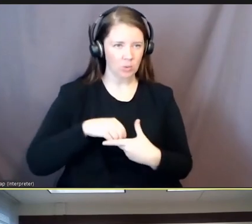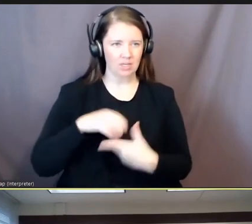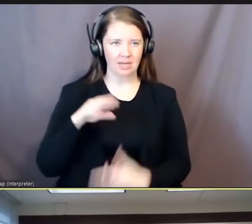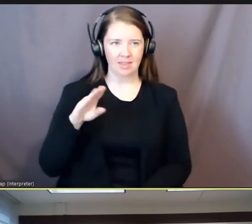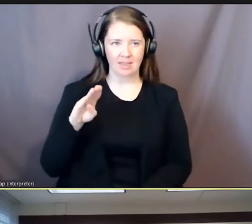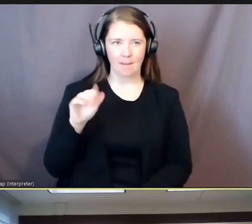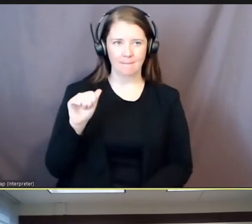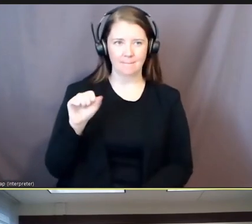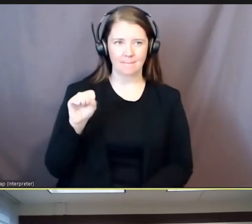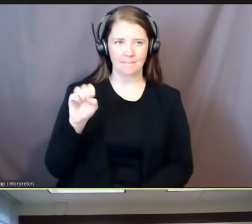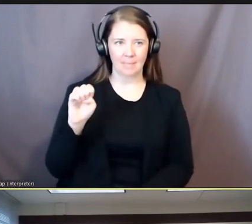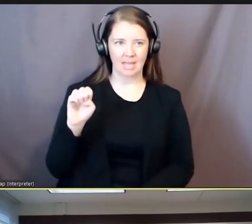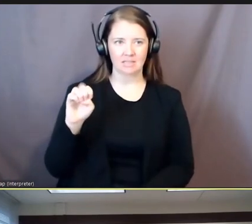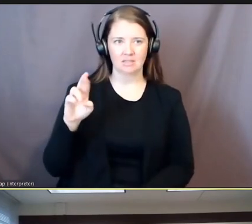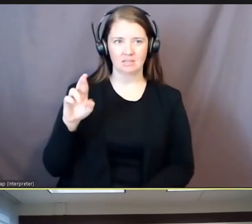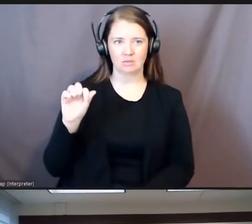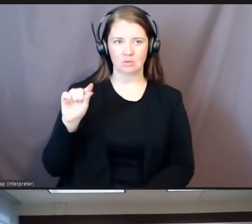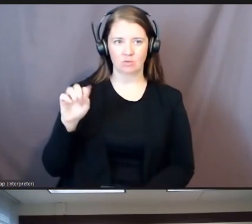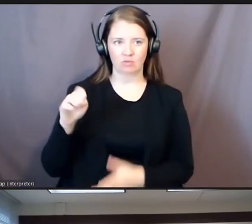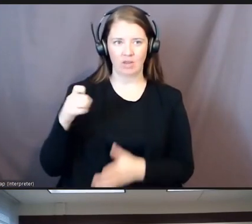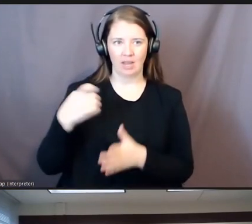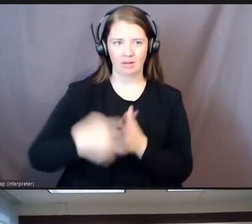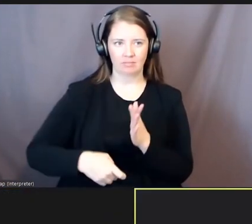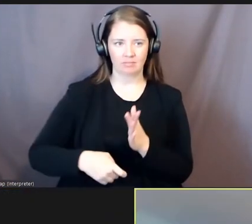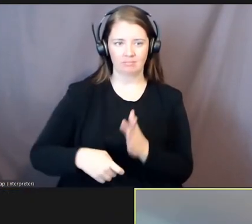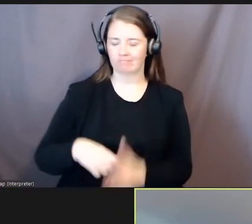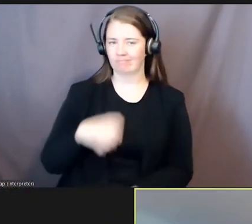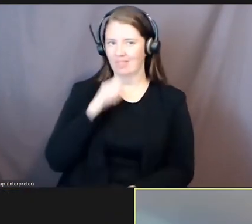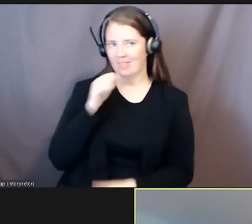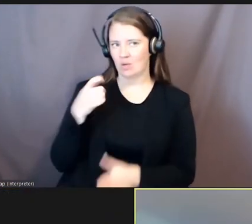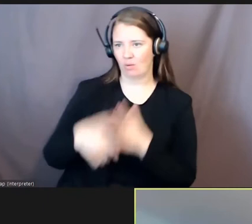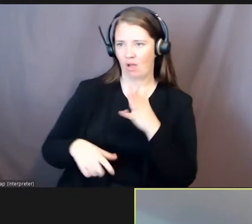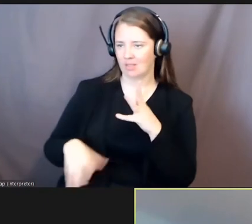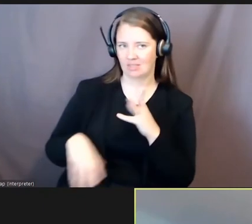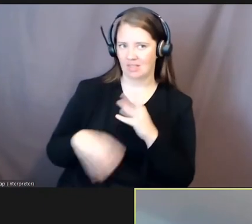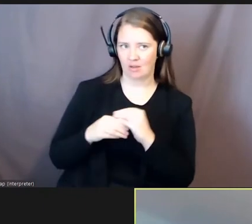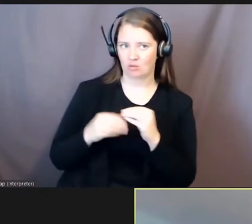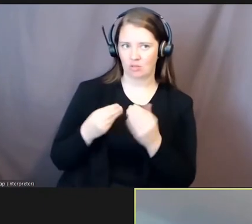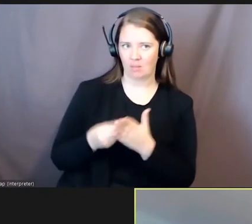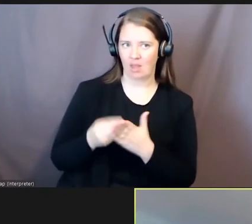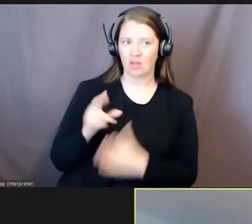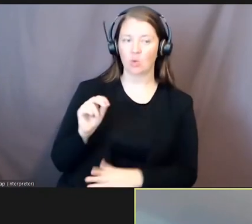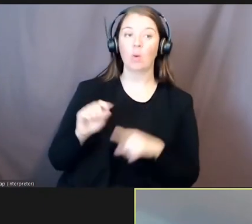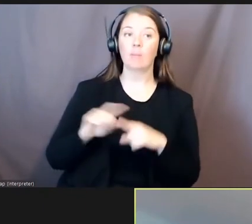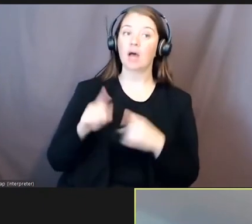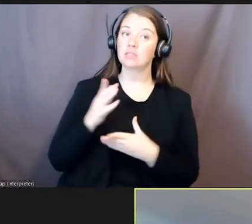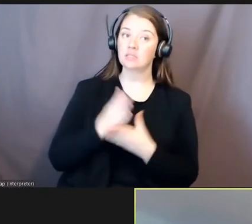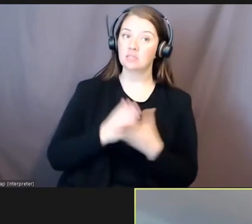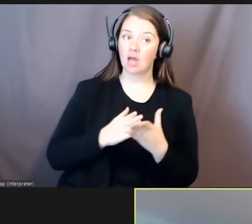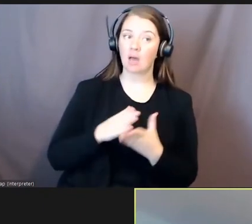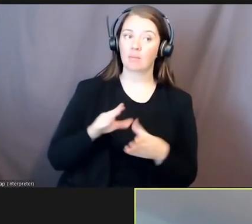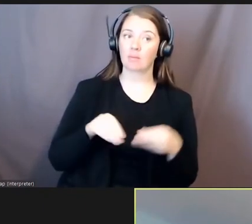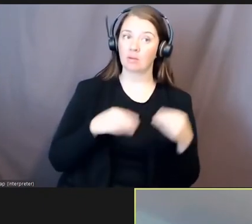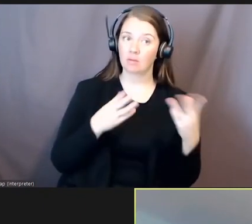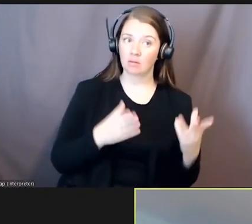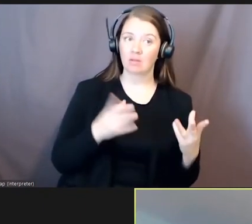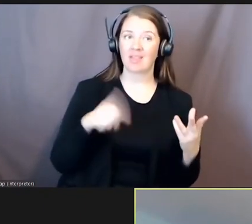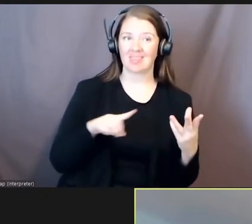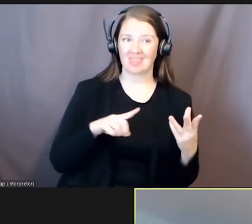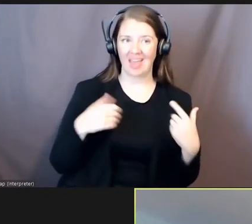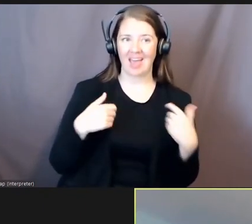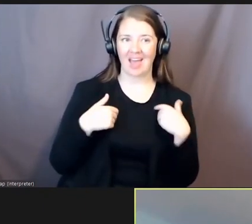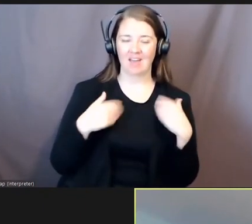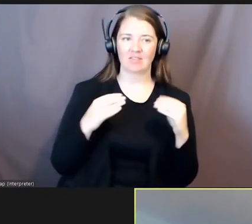rate? They do not cost extra, although some carriers offer like a higher level